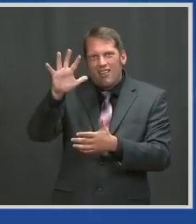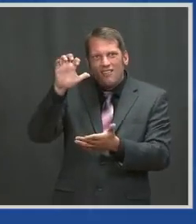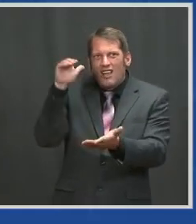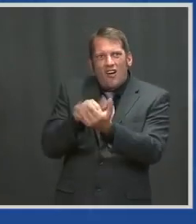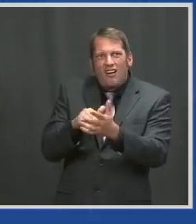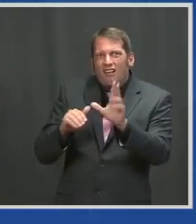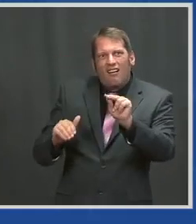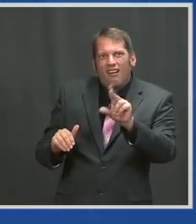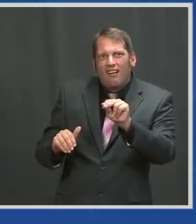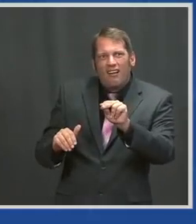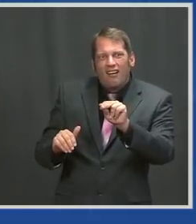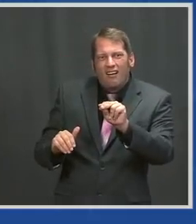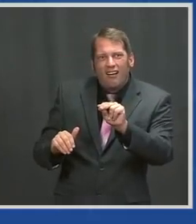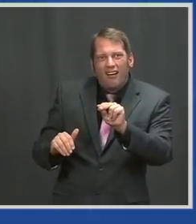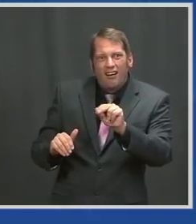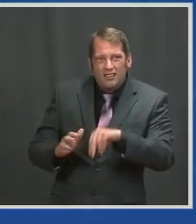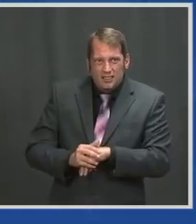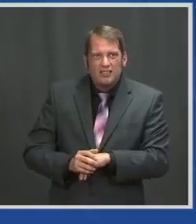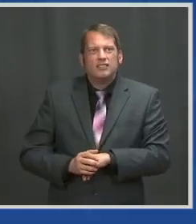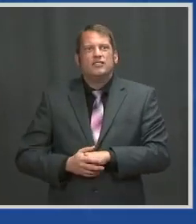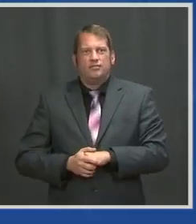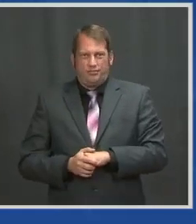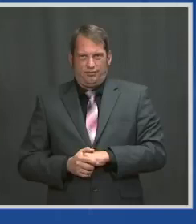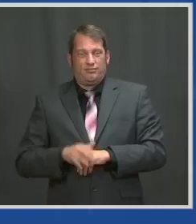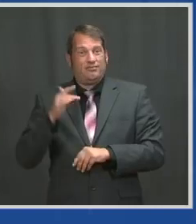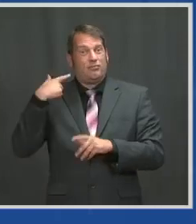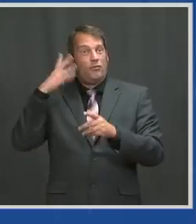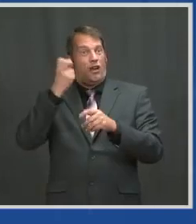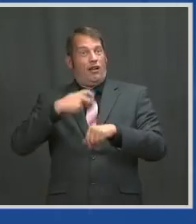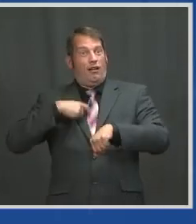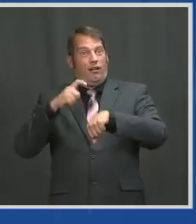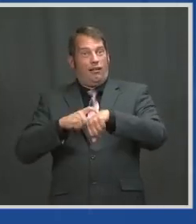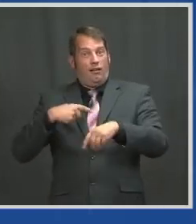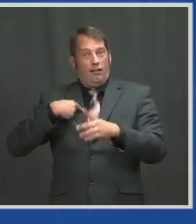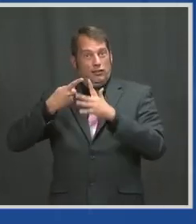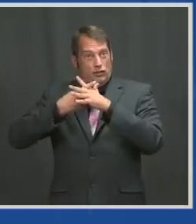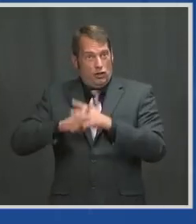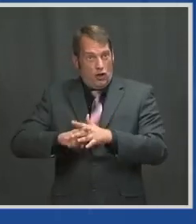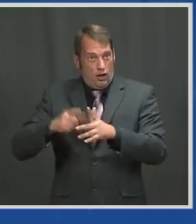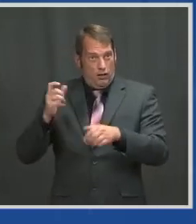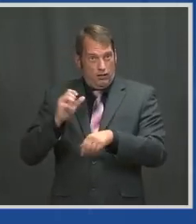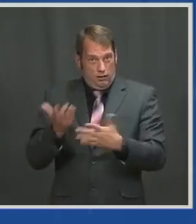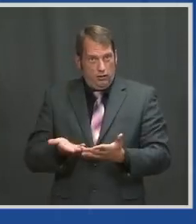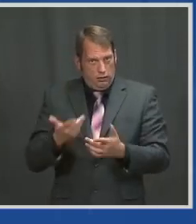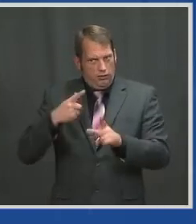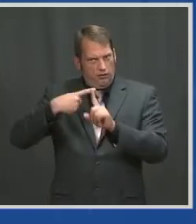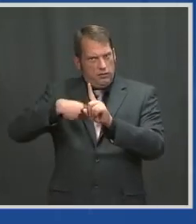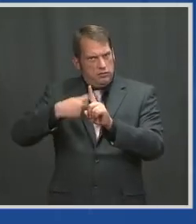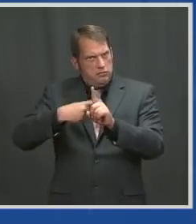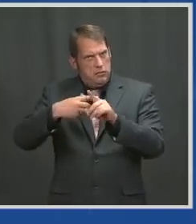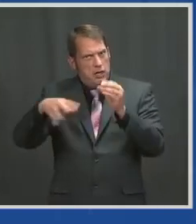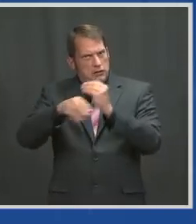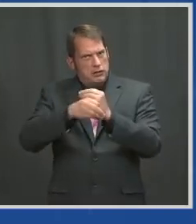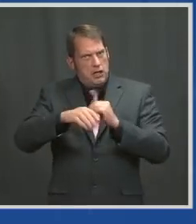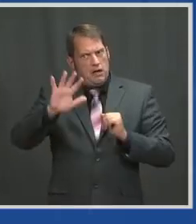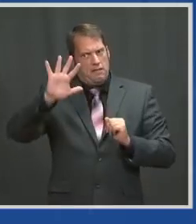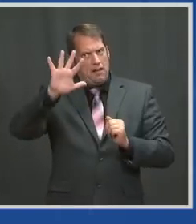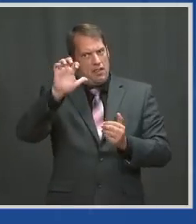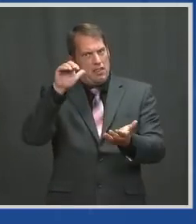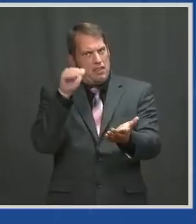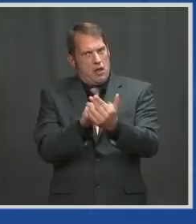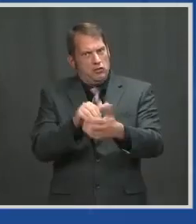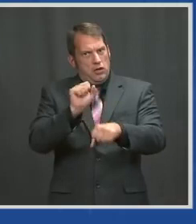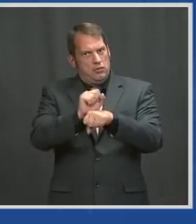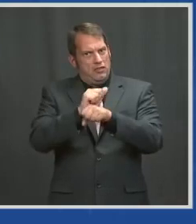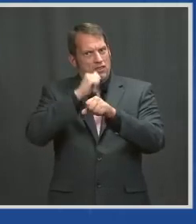has added 500,000 jobs per month. And this is progress. And it's a testament to our new strategy of